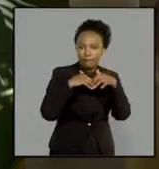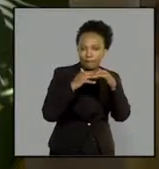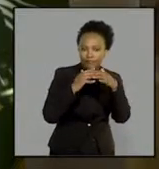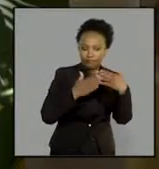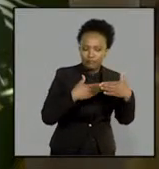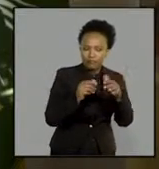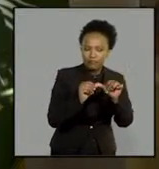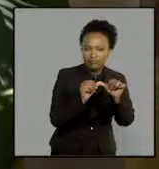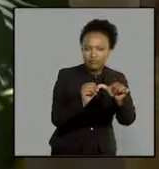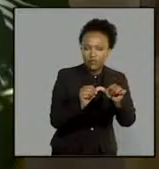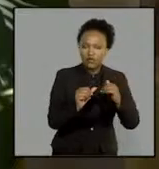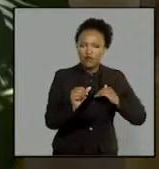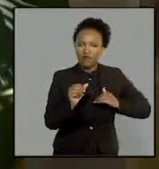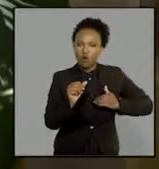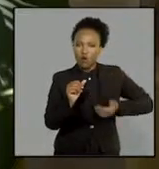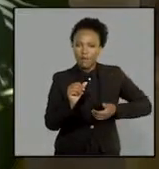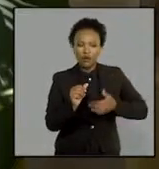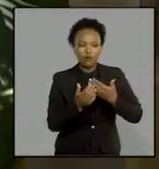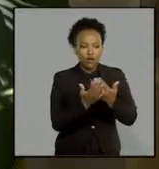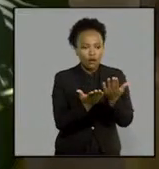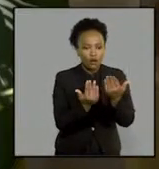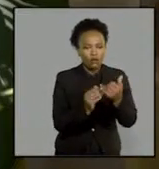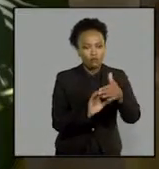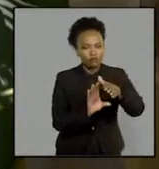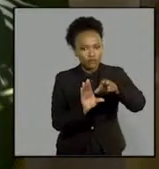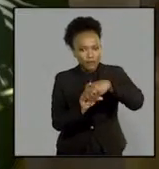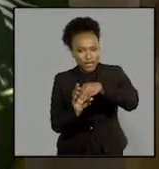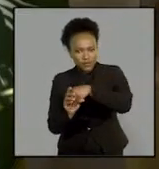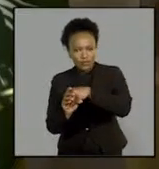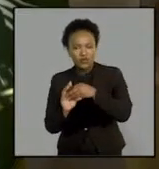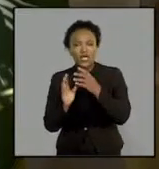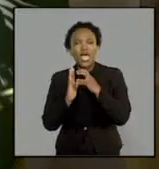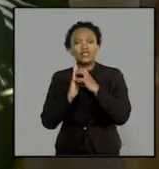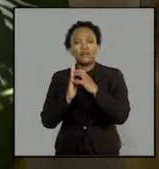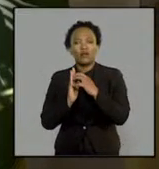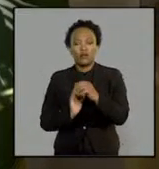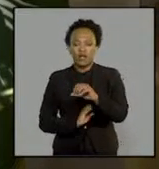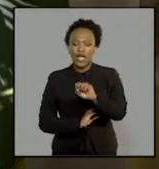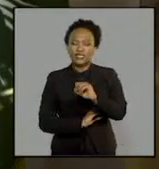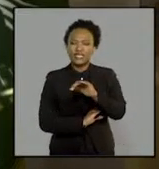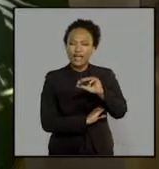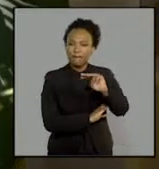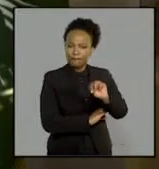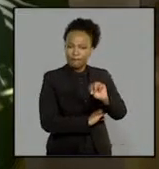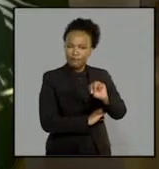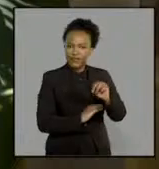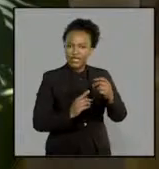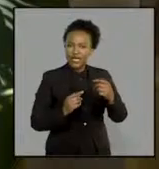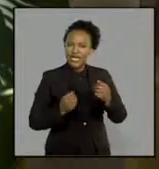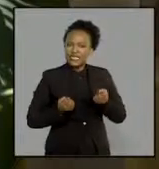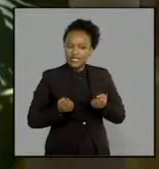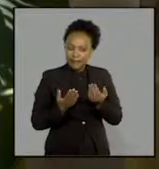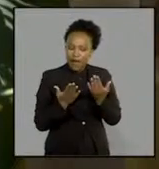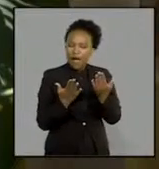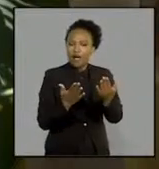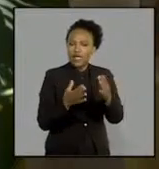and processes to accelerate women's participation in, for instance, supply chain